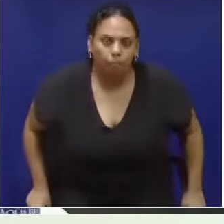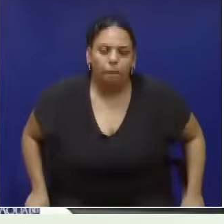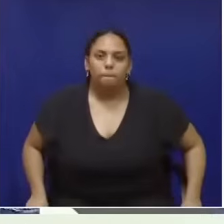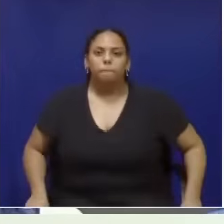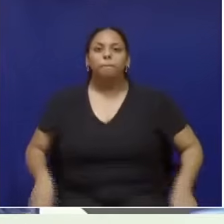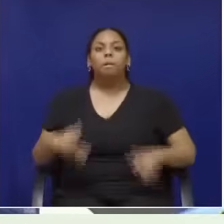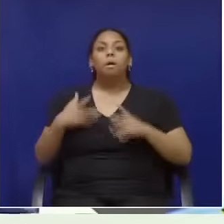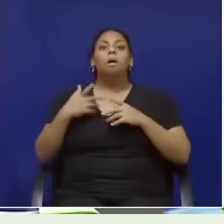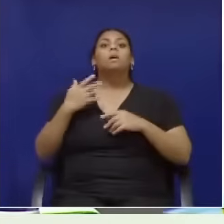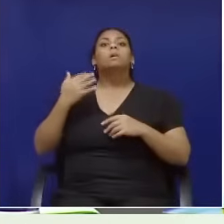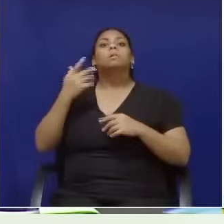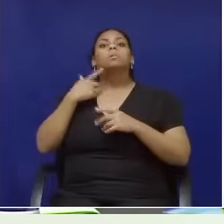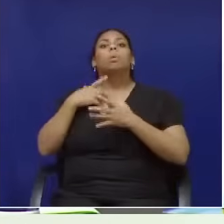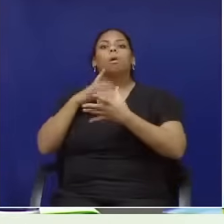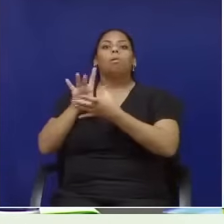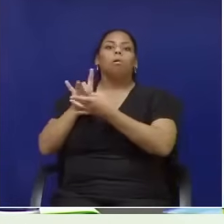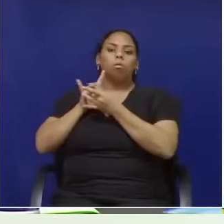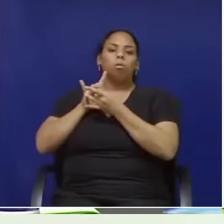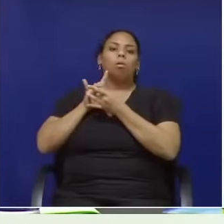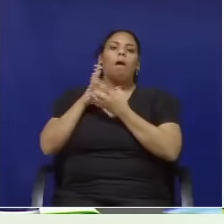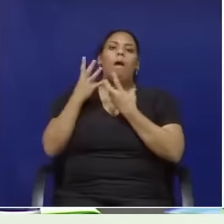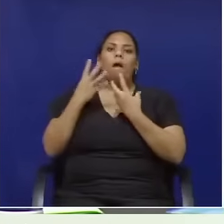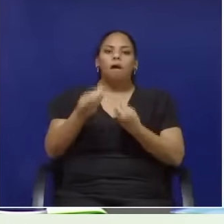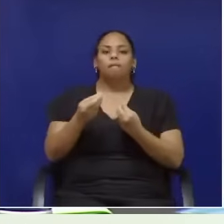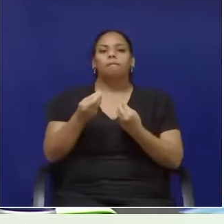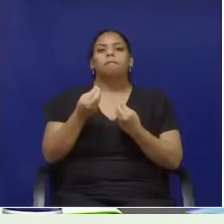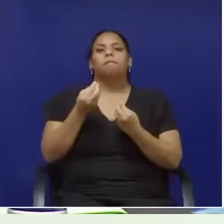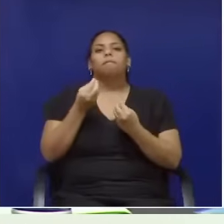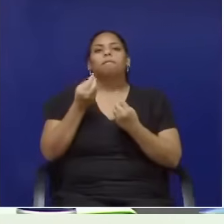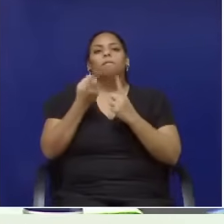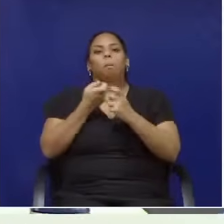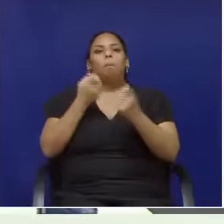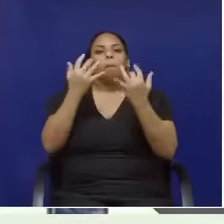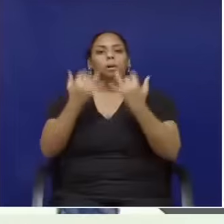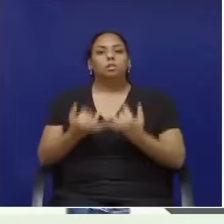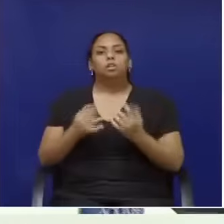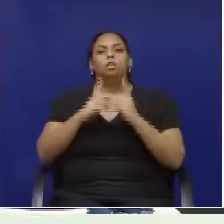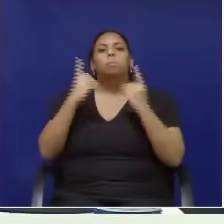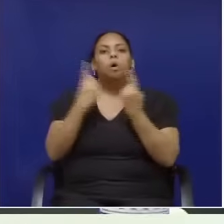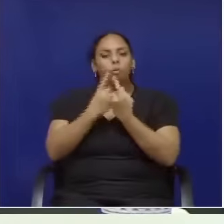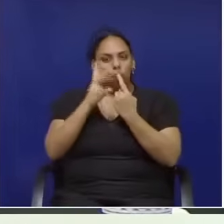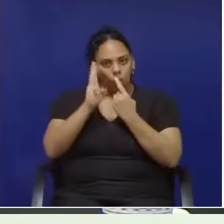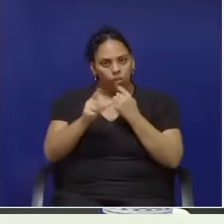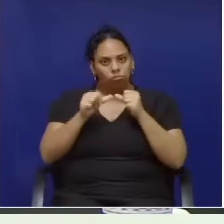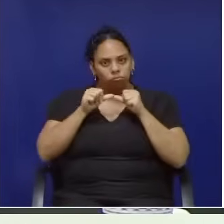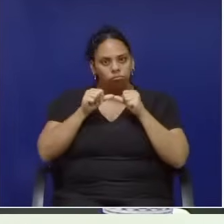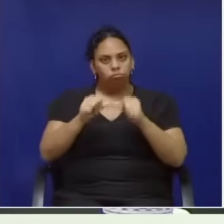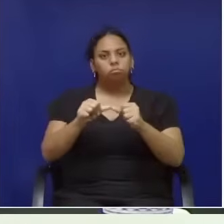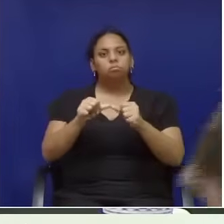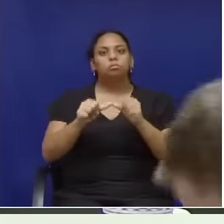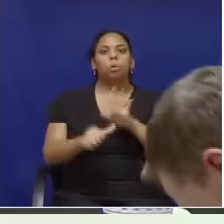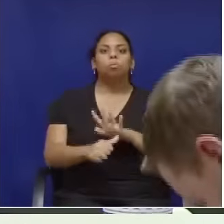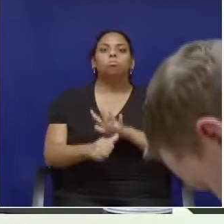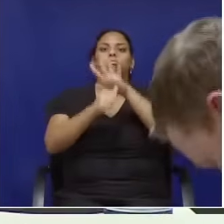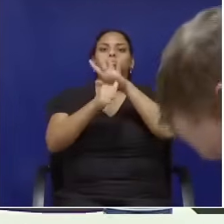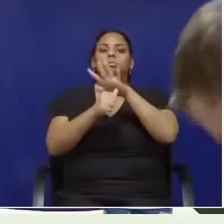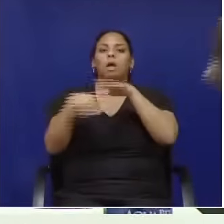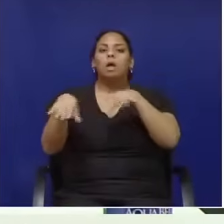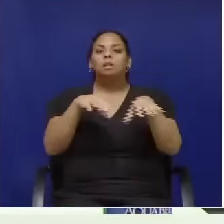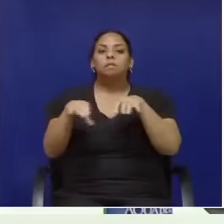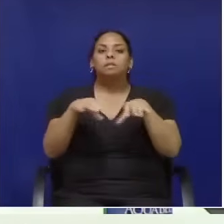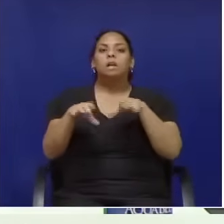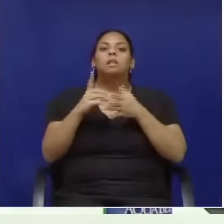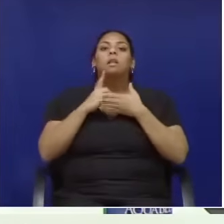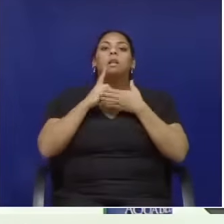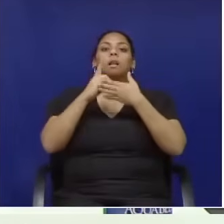Despite the constrained budget environment, the department will continue to prioritize activities that deliver the